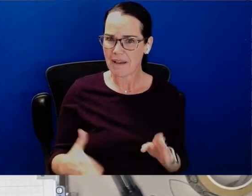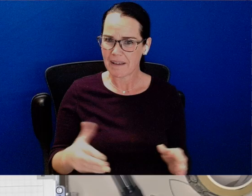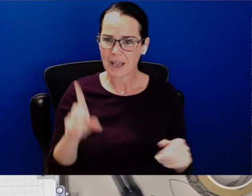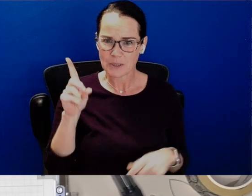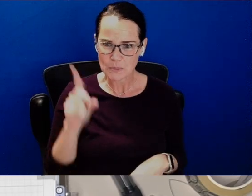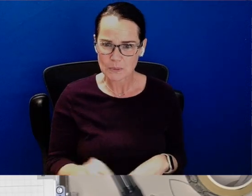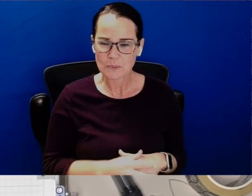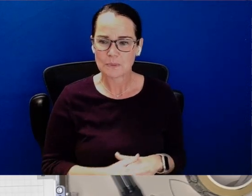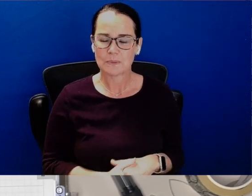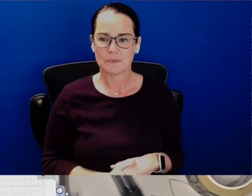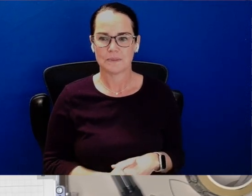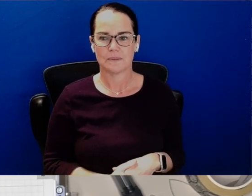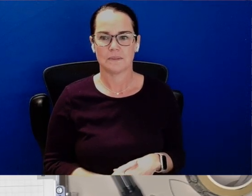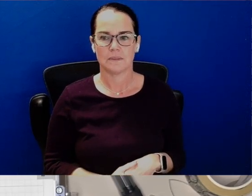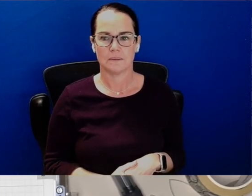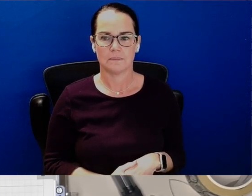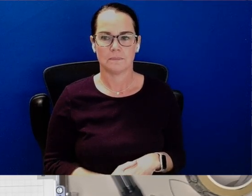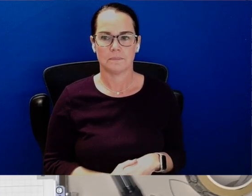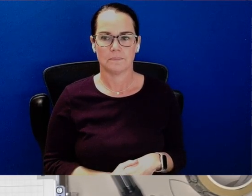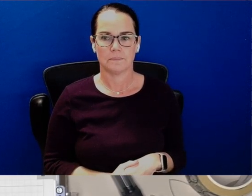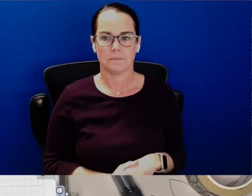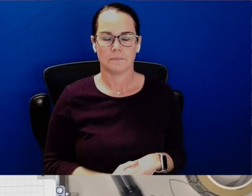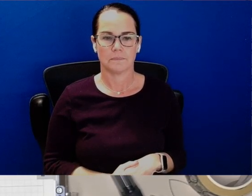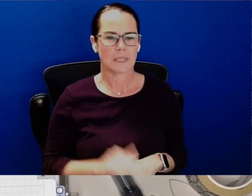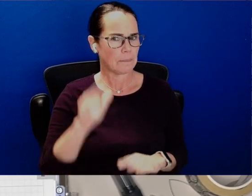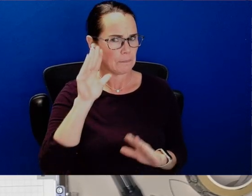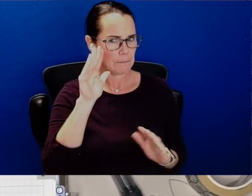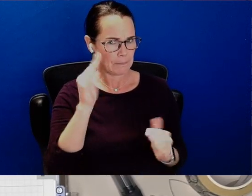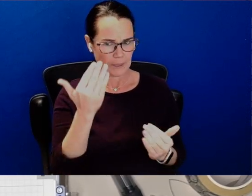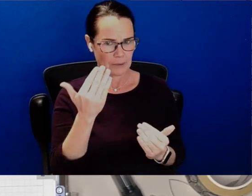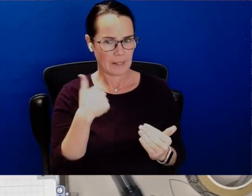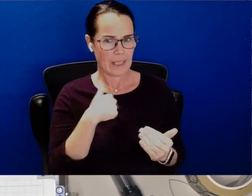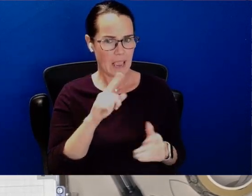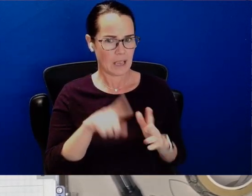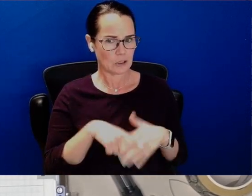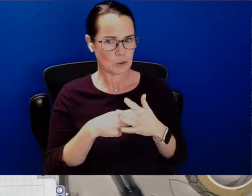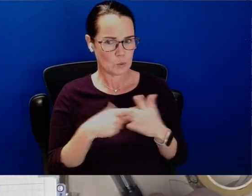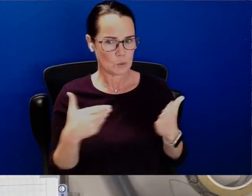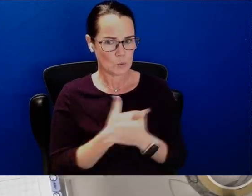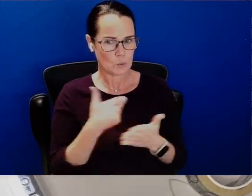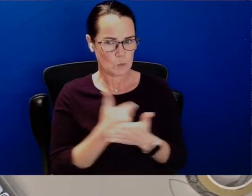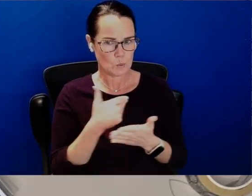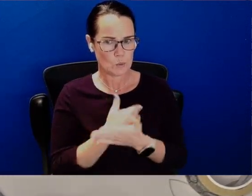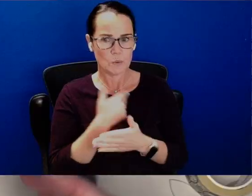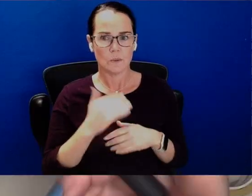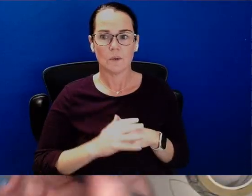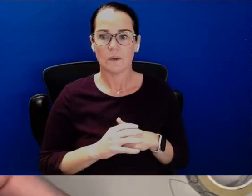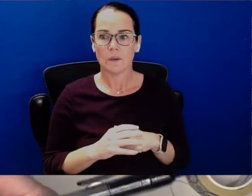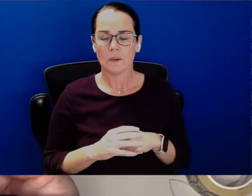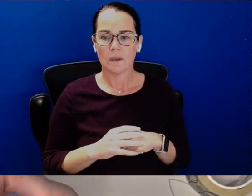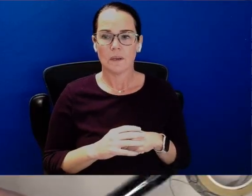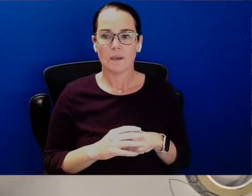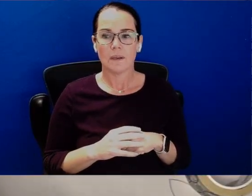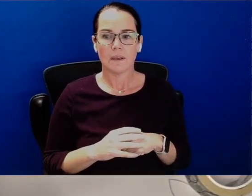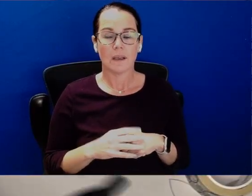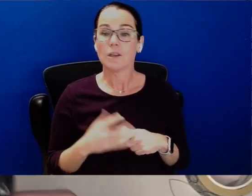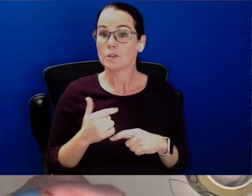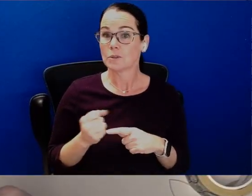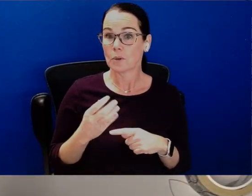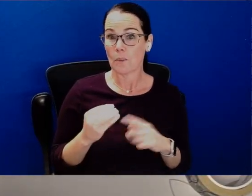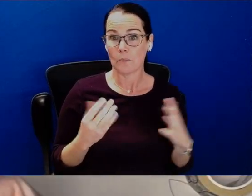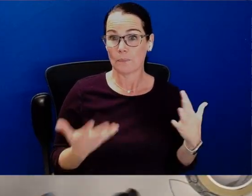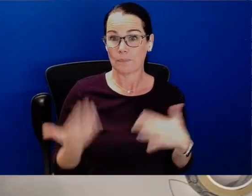So apparently I started a new thing. I hosted